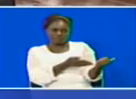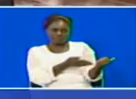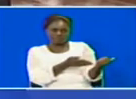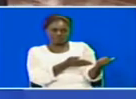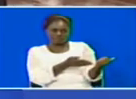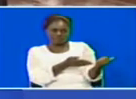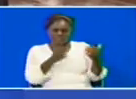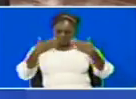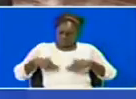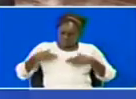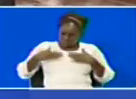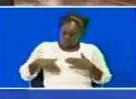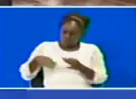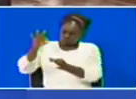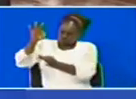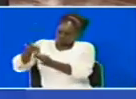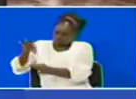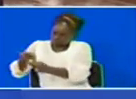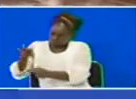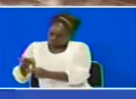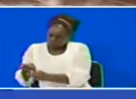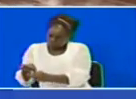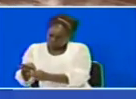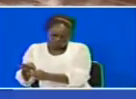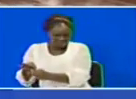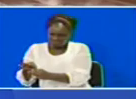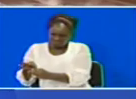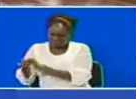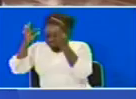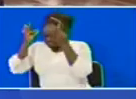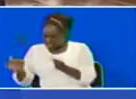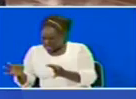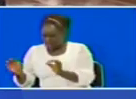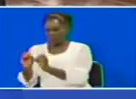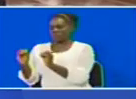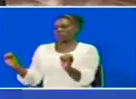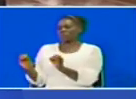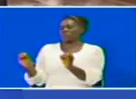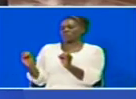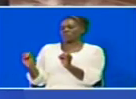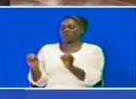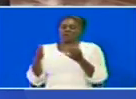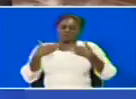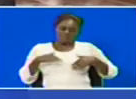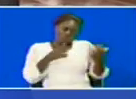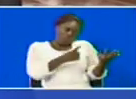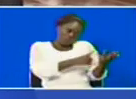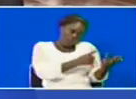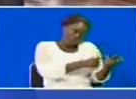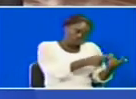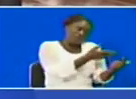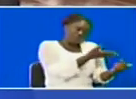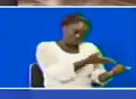said the people who cast votes don't decide an election. The people who count the